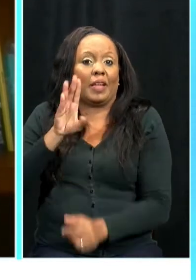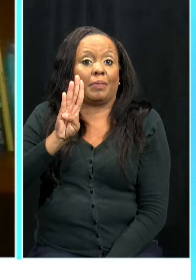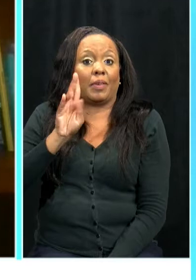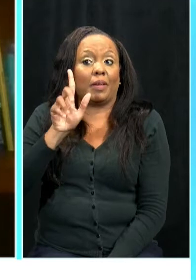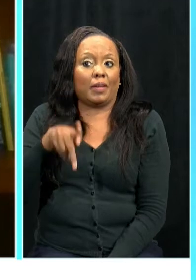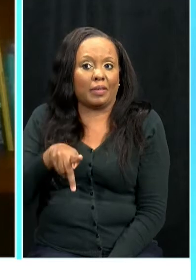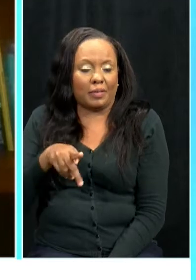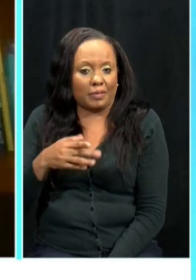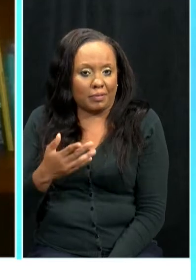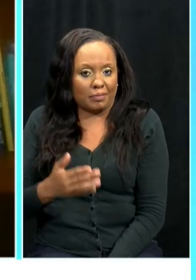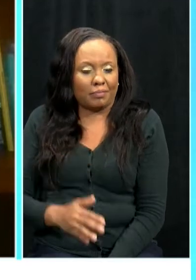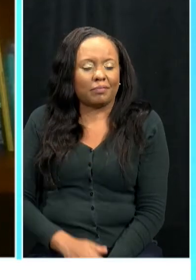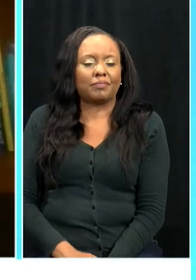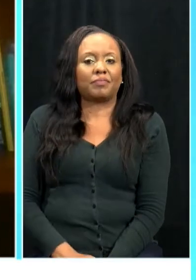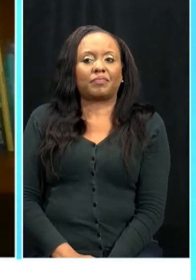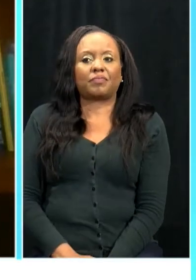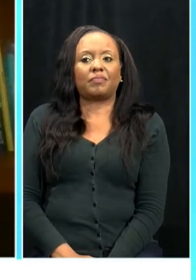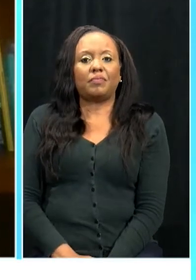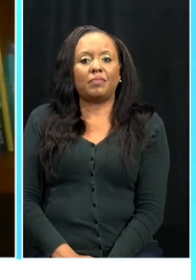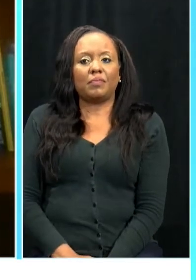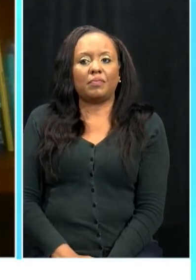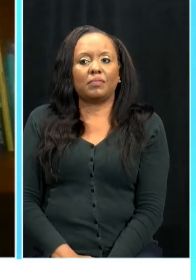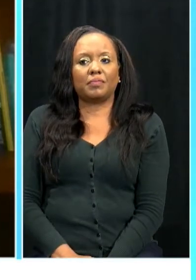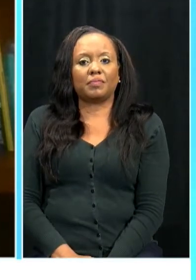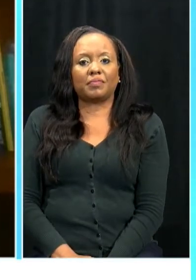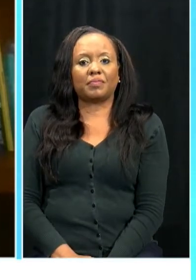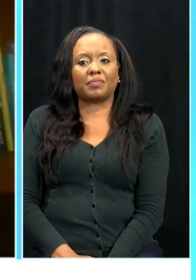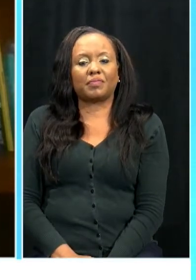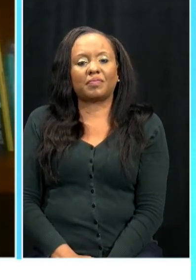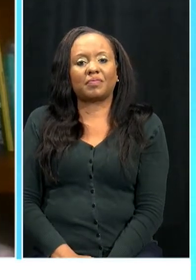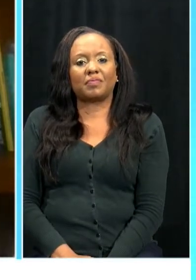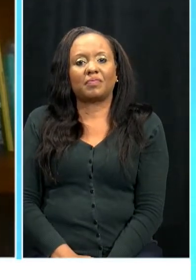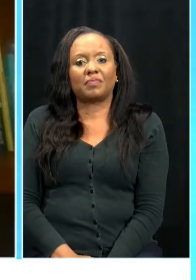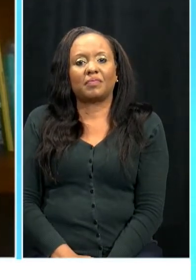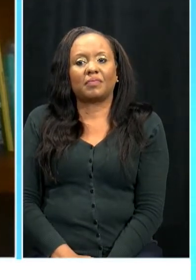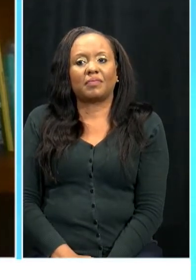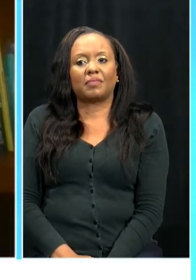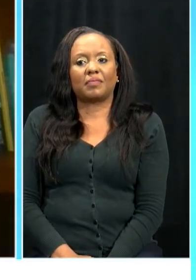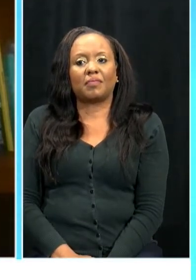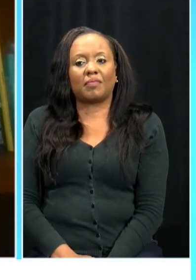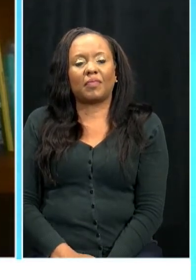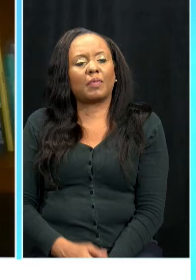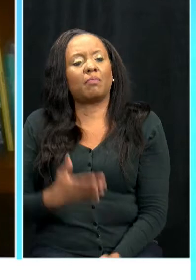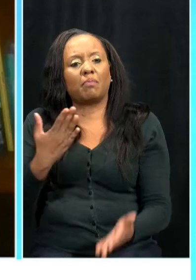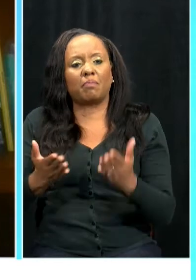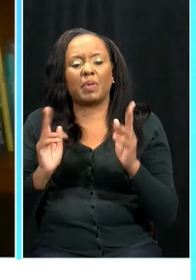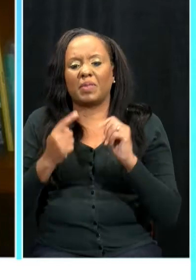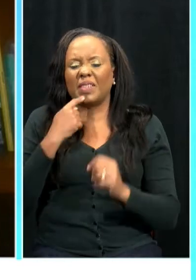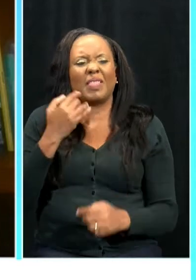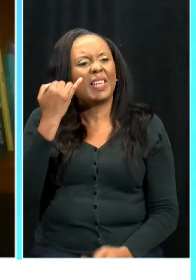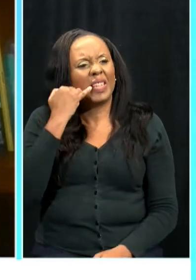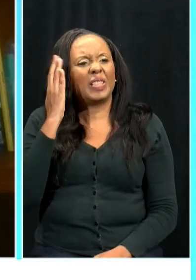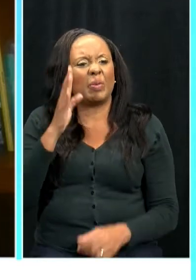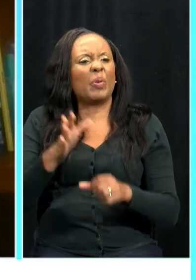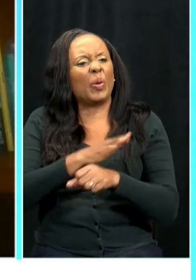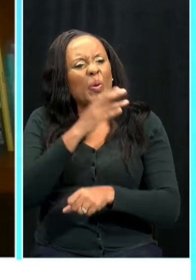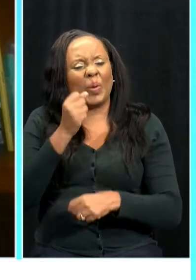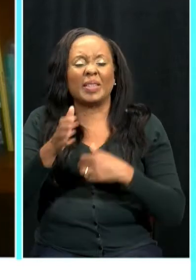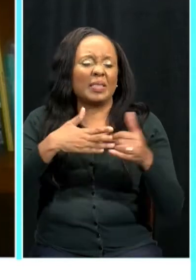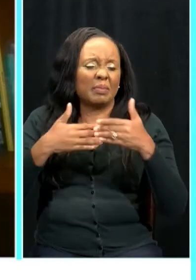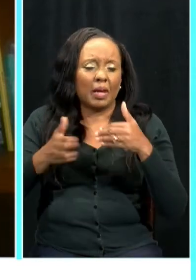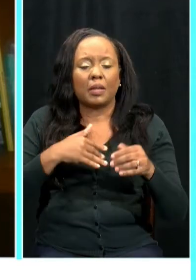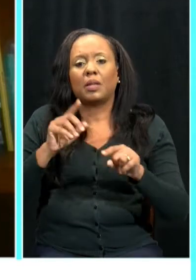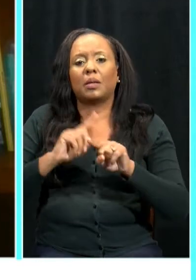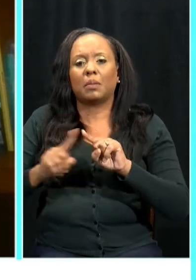So in terms of the negatives, I know I might be sounding not the same, but if she's going to win anyway, doesn't matter. But